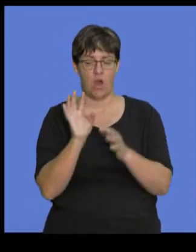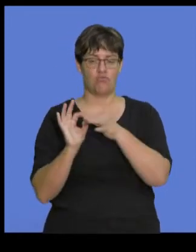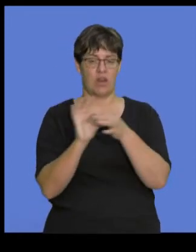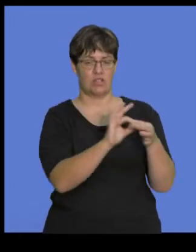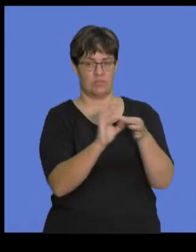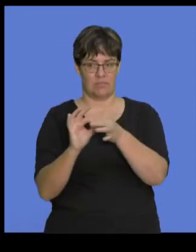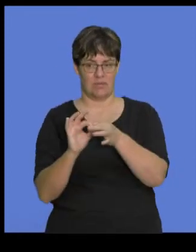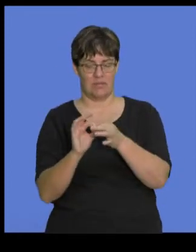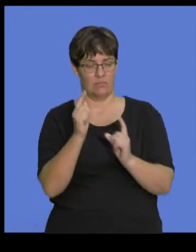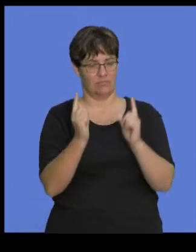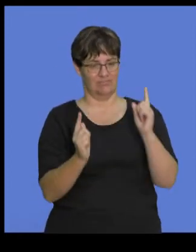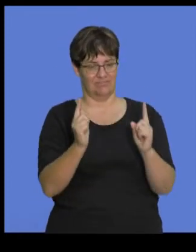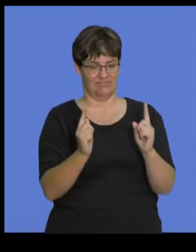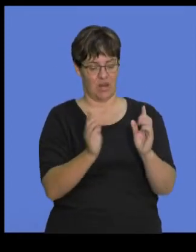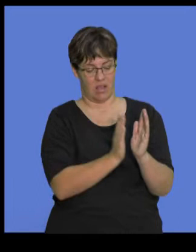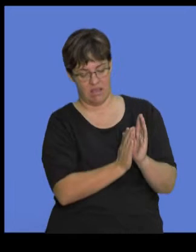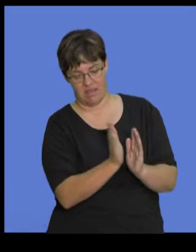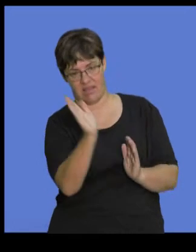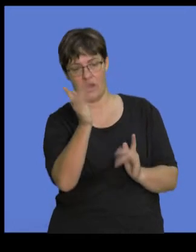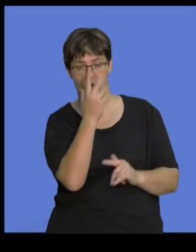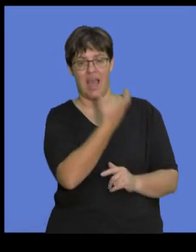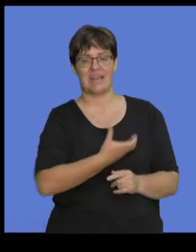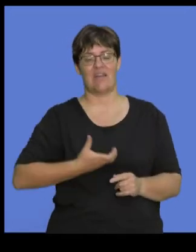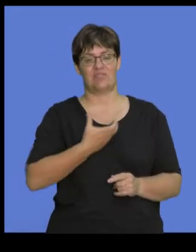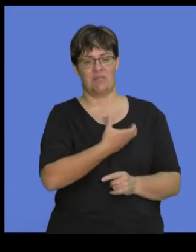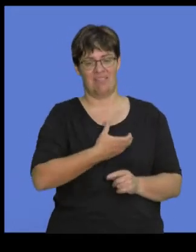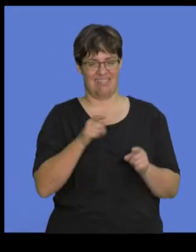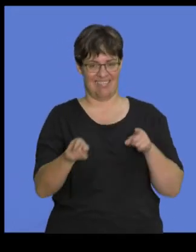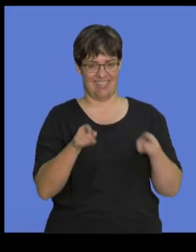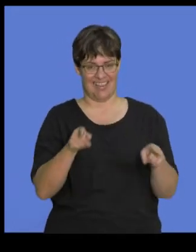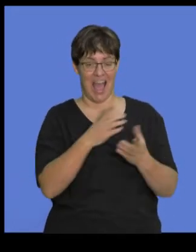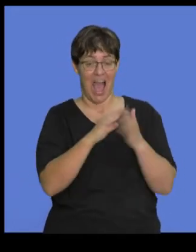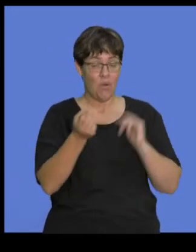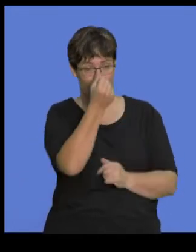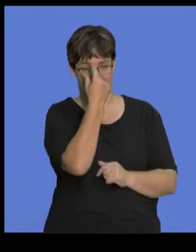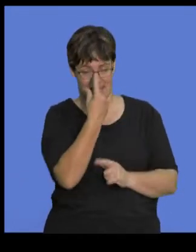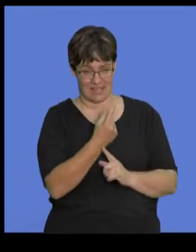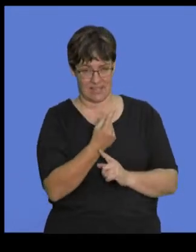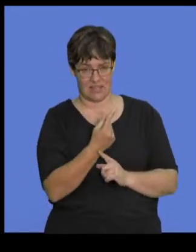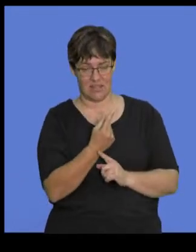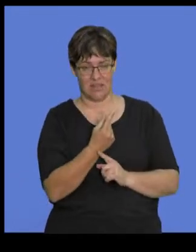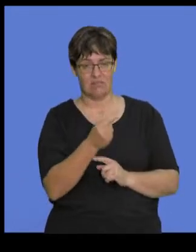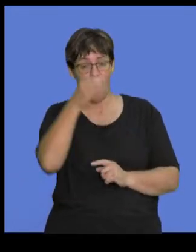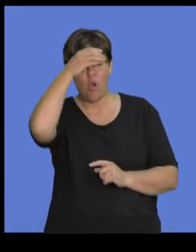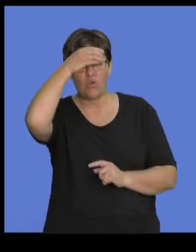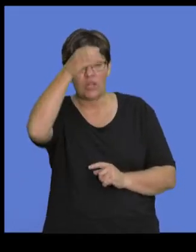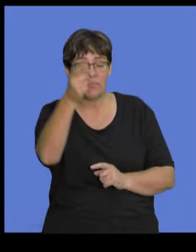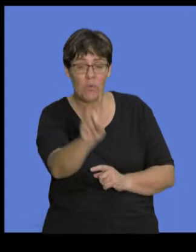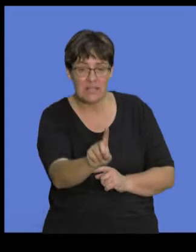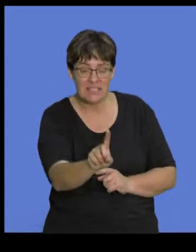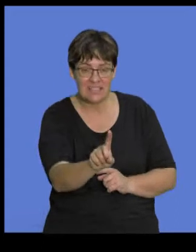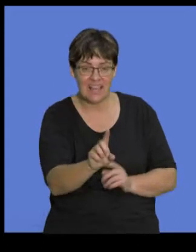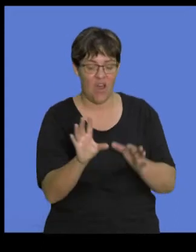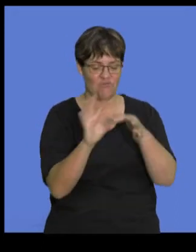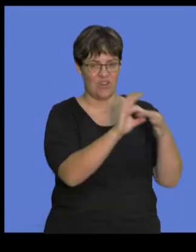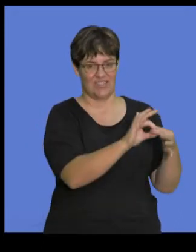linear relationship between those two. So we need to be very comfortable as far as understanding, because the whole concept is